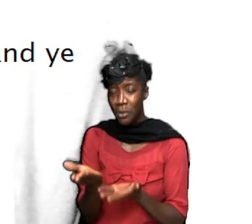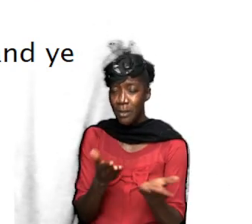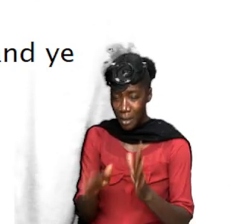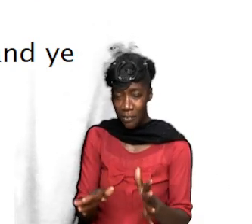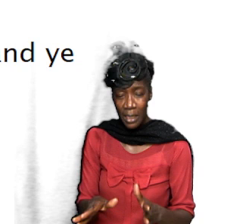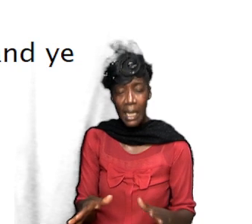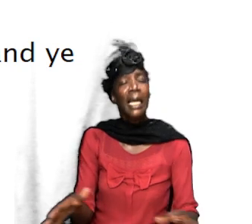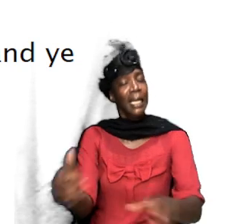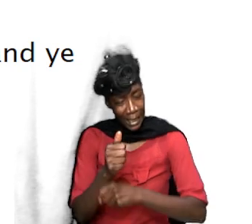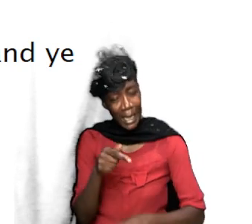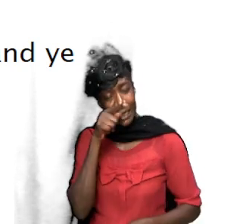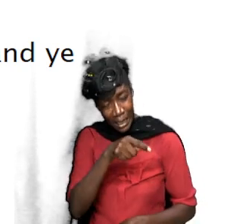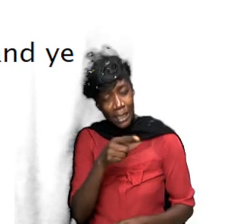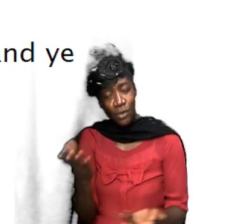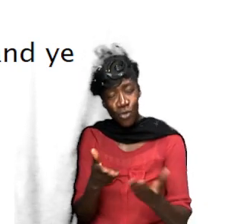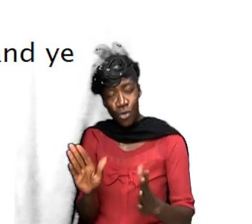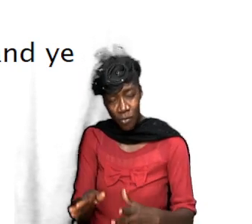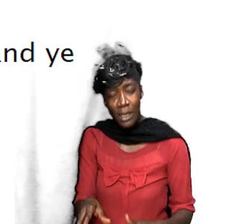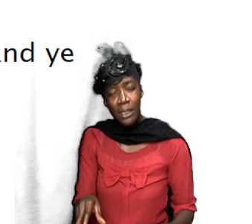stallion, take that servant there too.